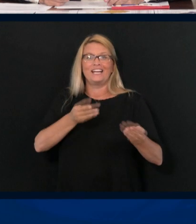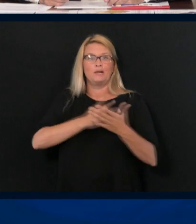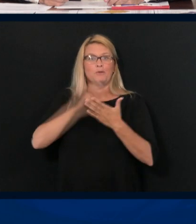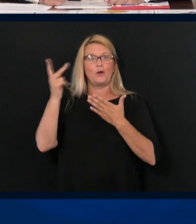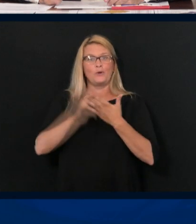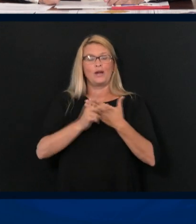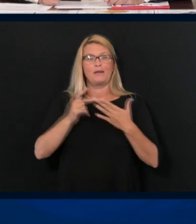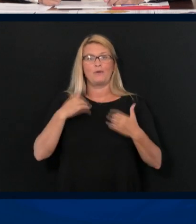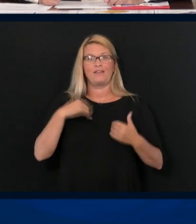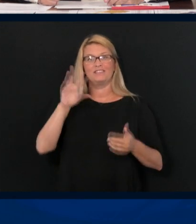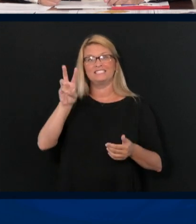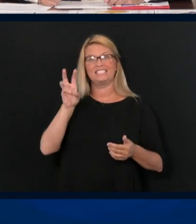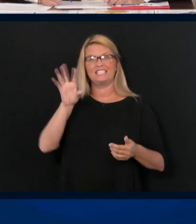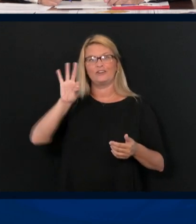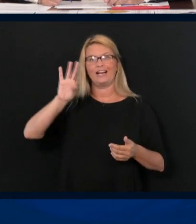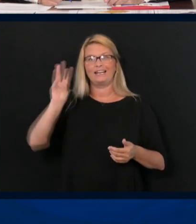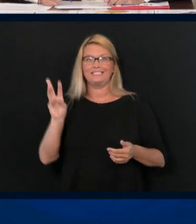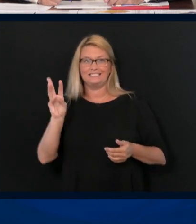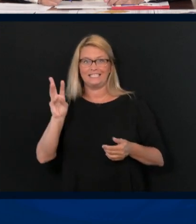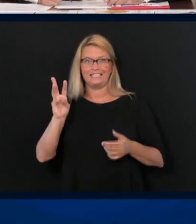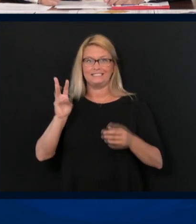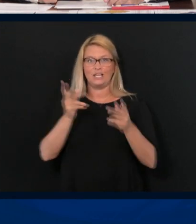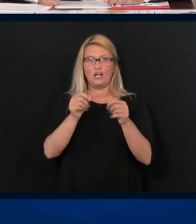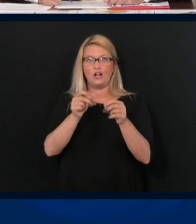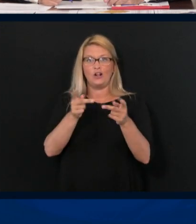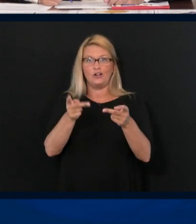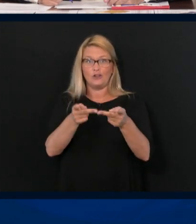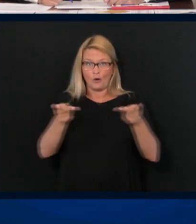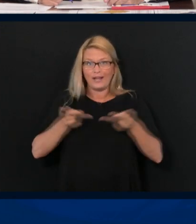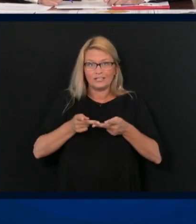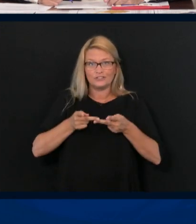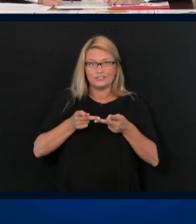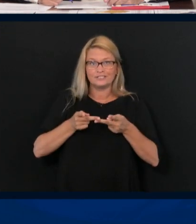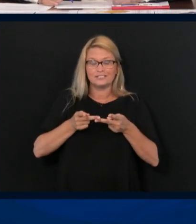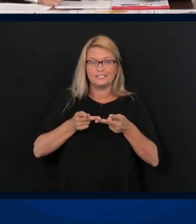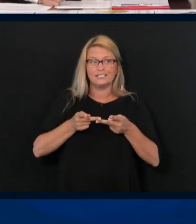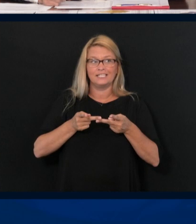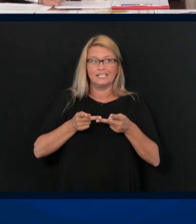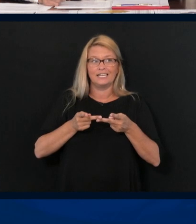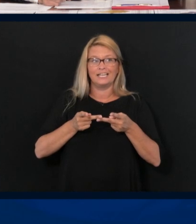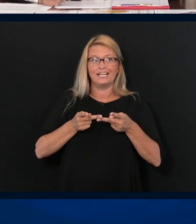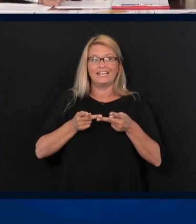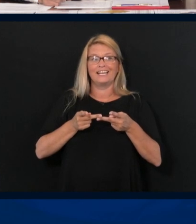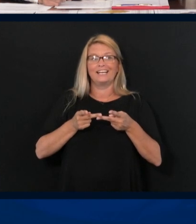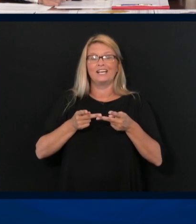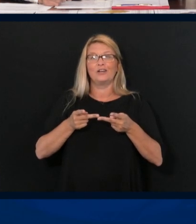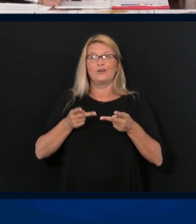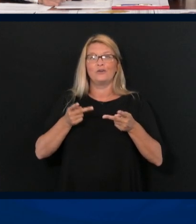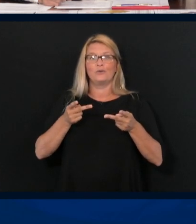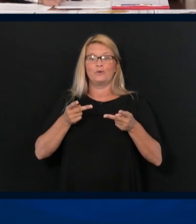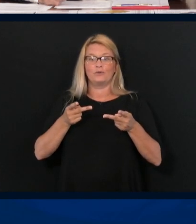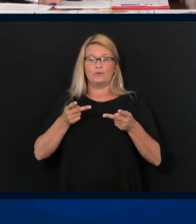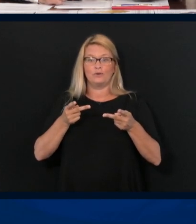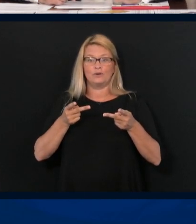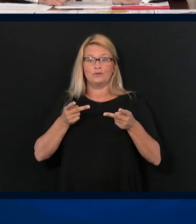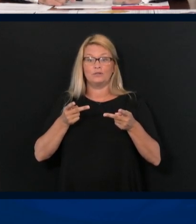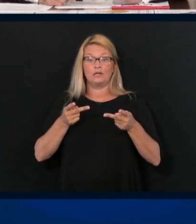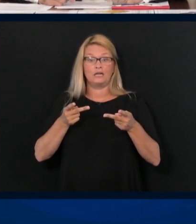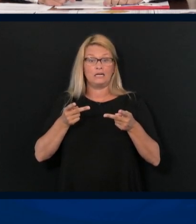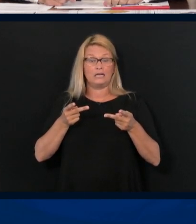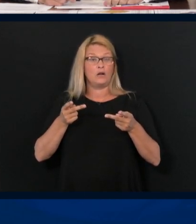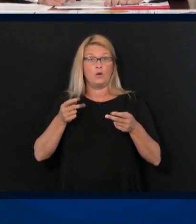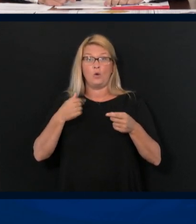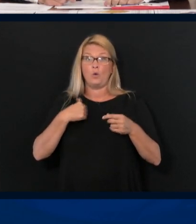have 696 sites, and we've fed we've absolutely